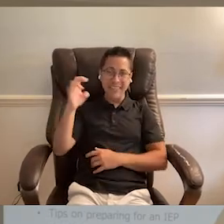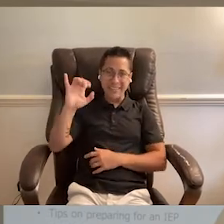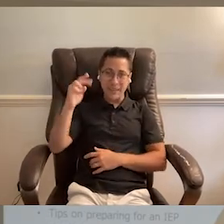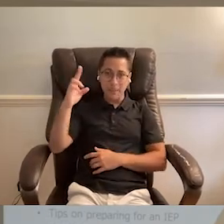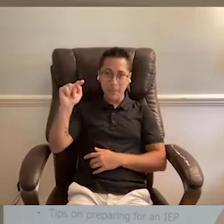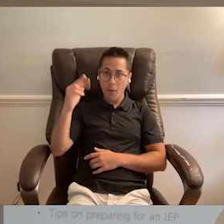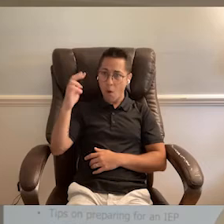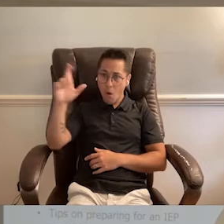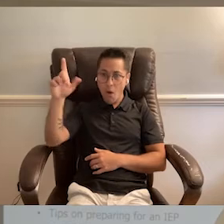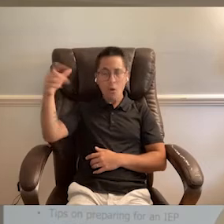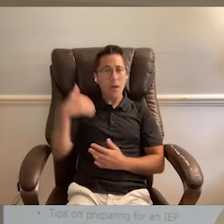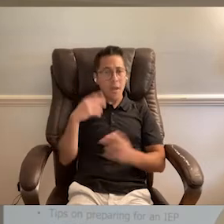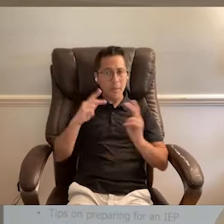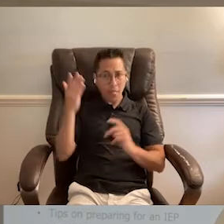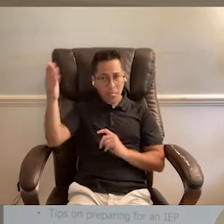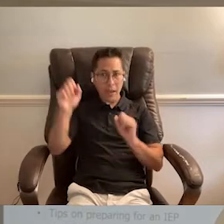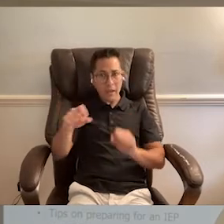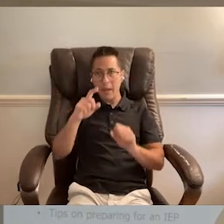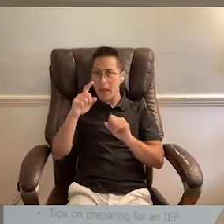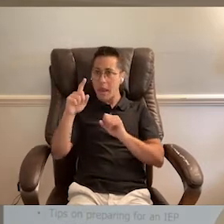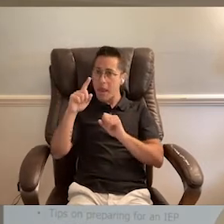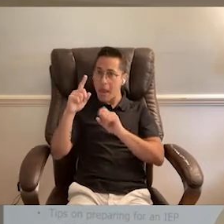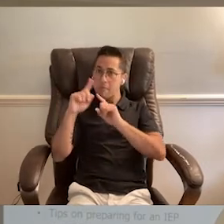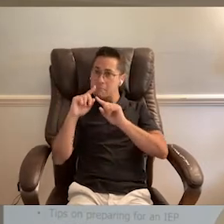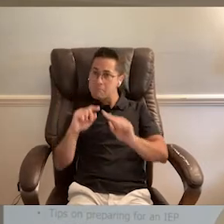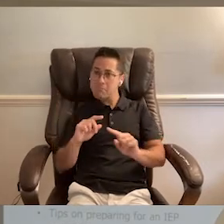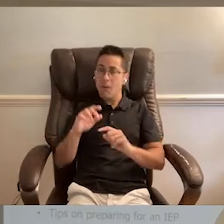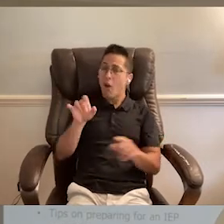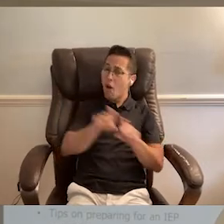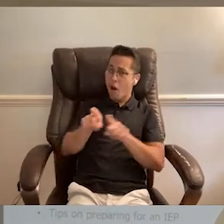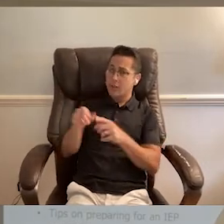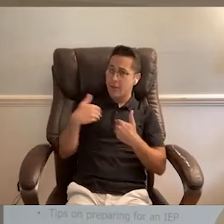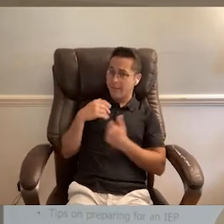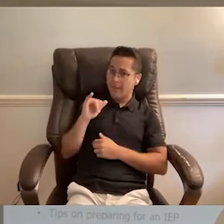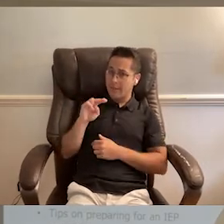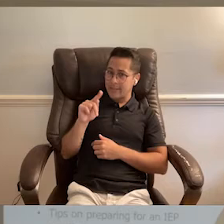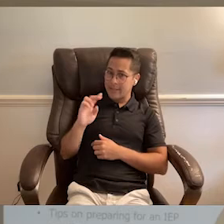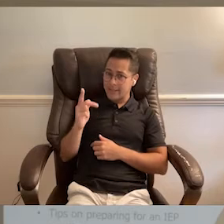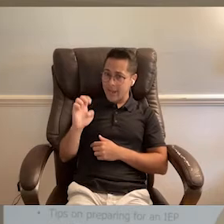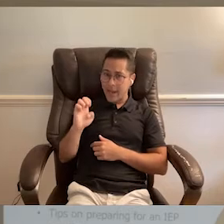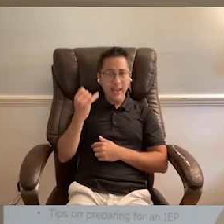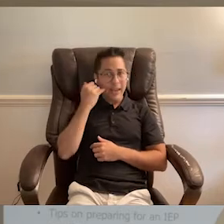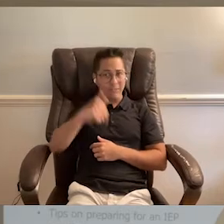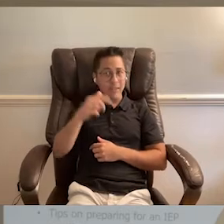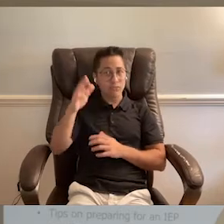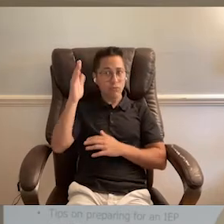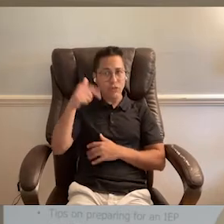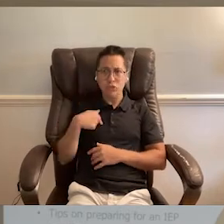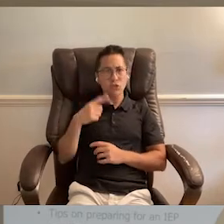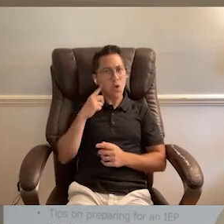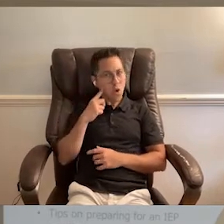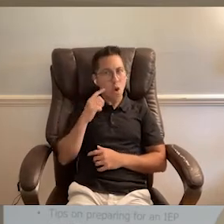your questions. There's also an intake. So if you hear my presentation and you think, I've already